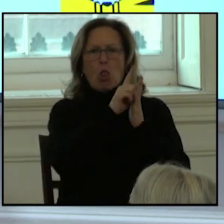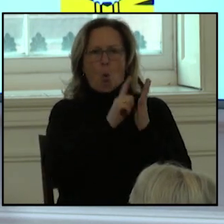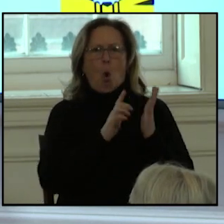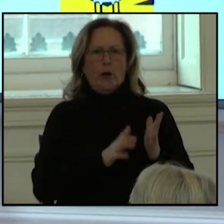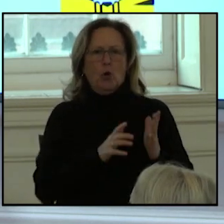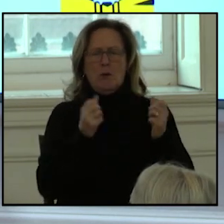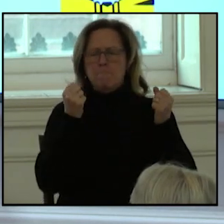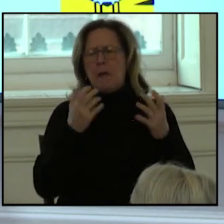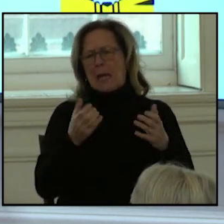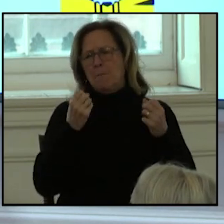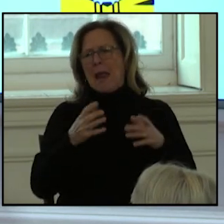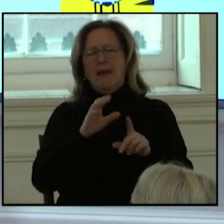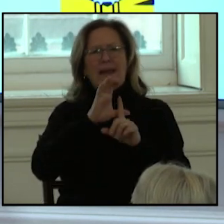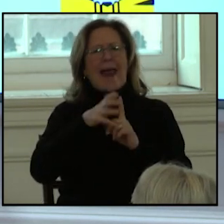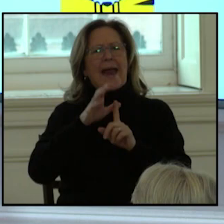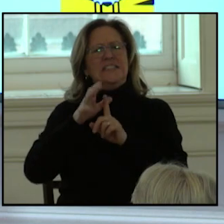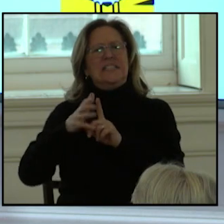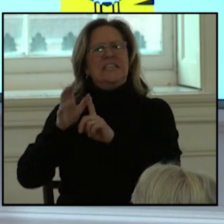cases that integrated